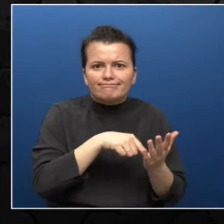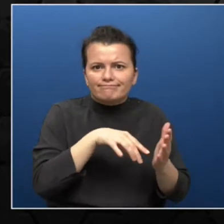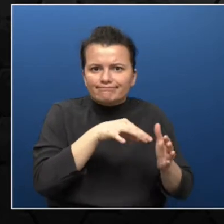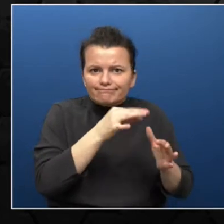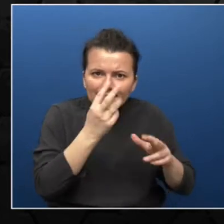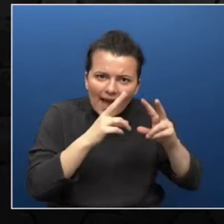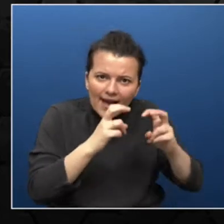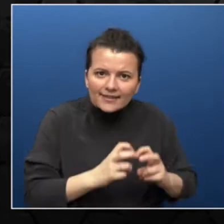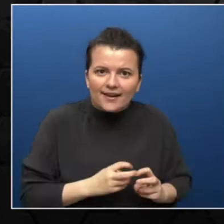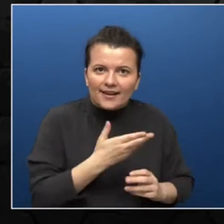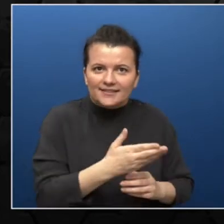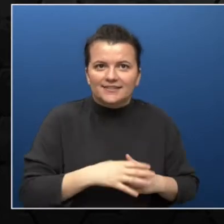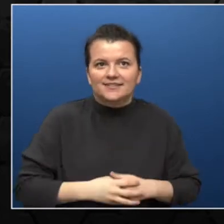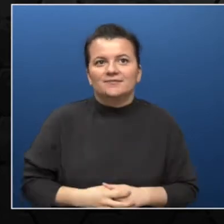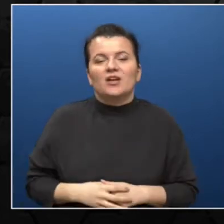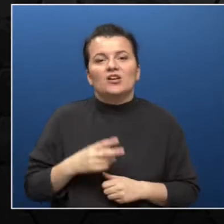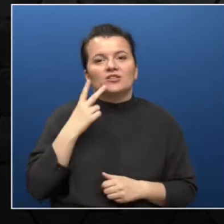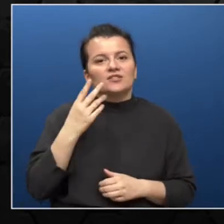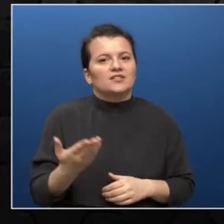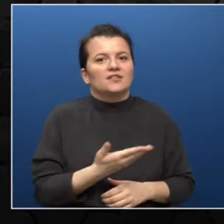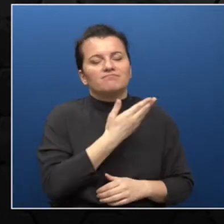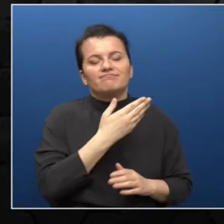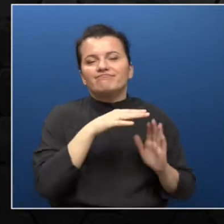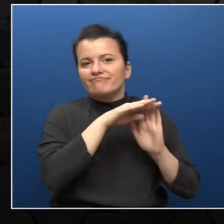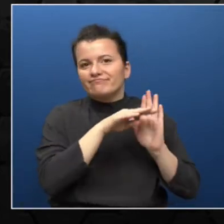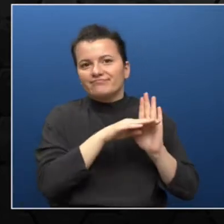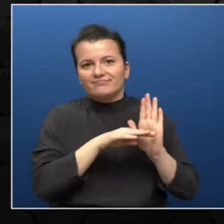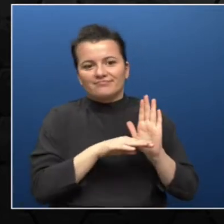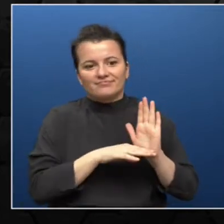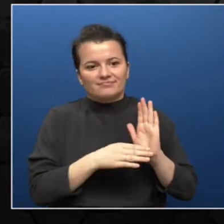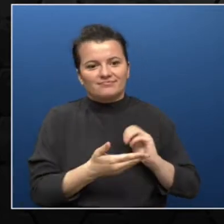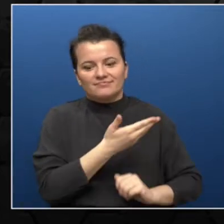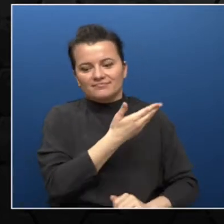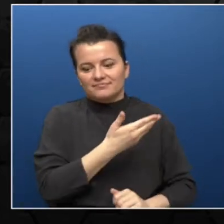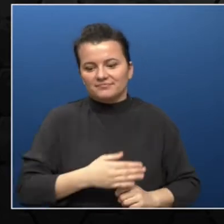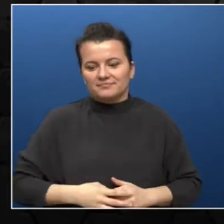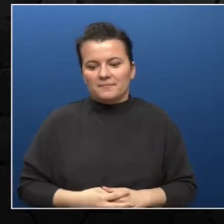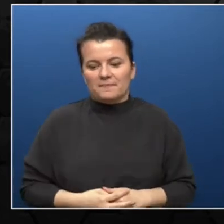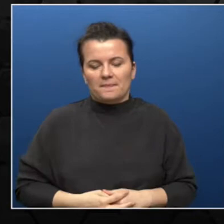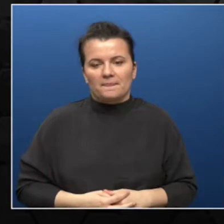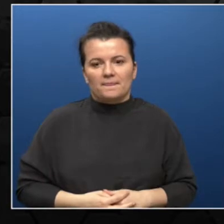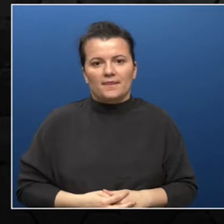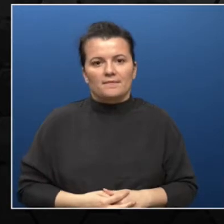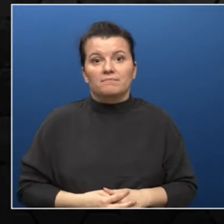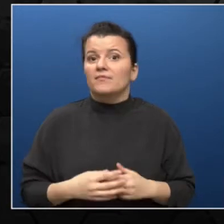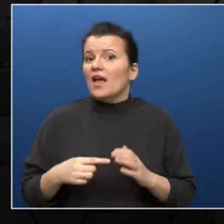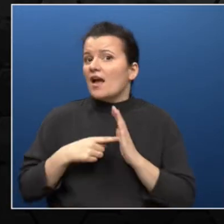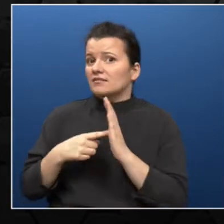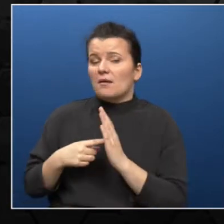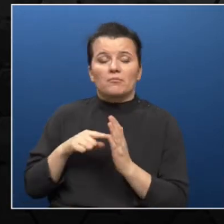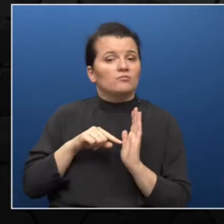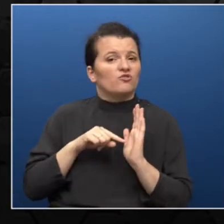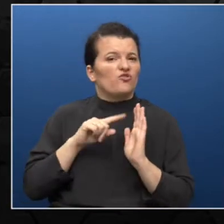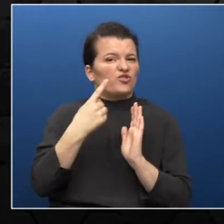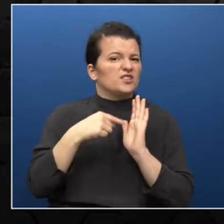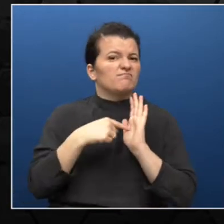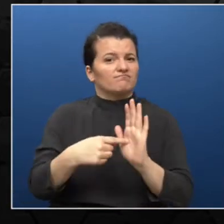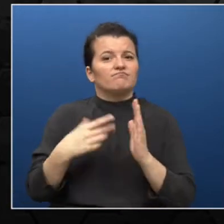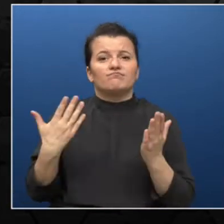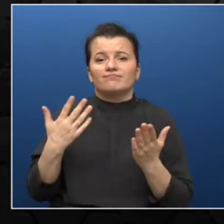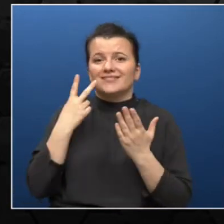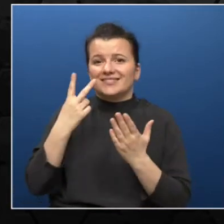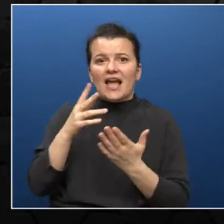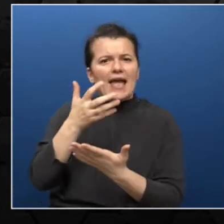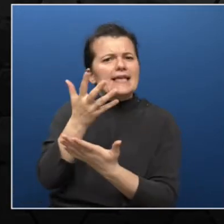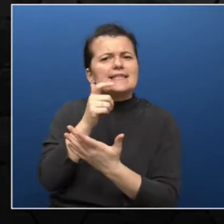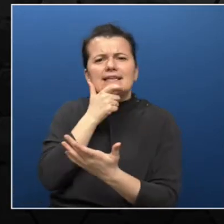be giving an introduction to sentiment analysis. I will be talking about how sentiment analysis is done for English, and then we would be going through how Azure